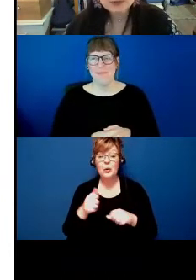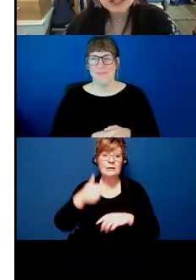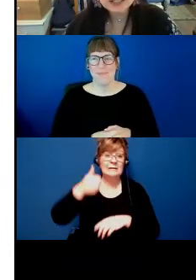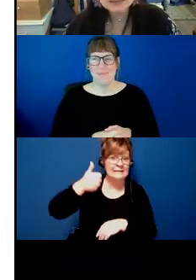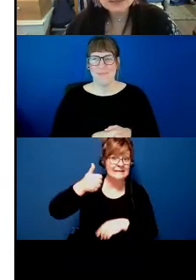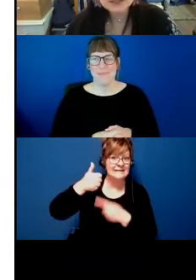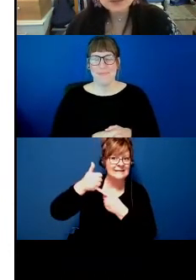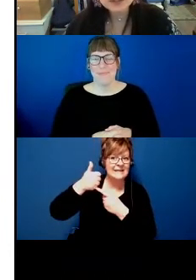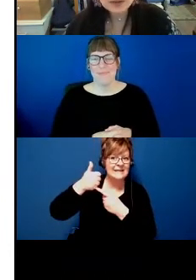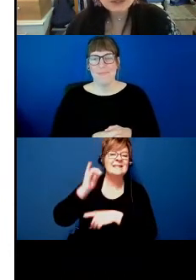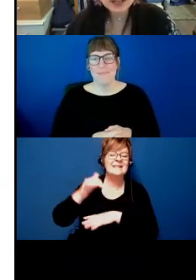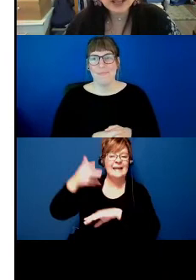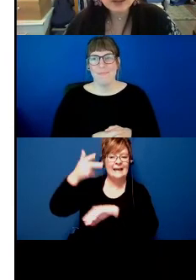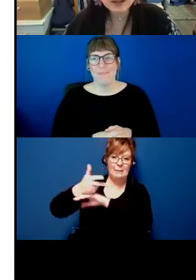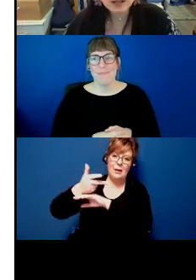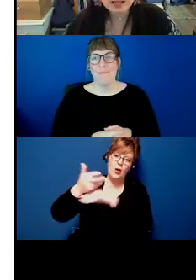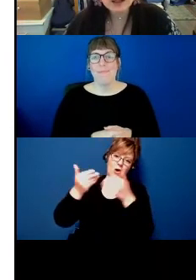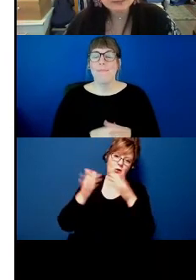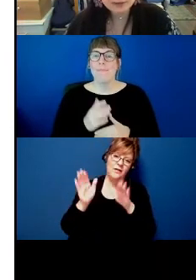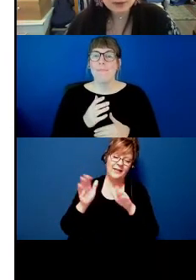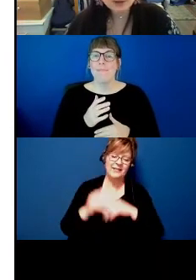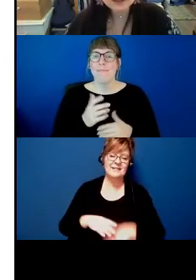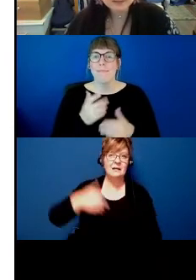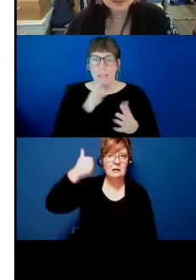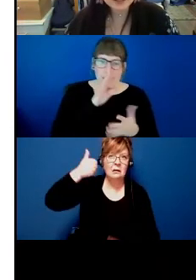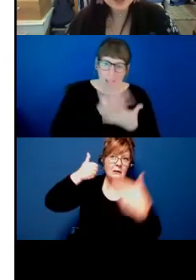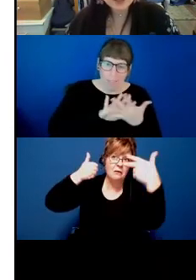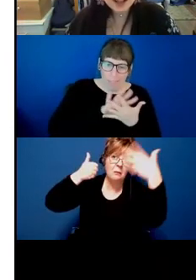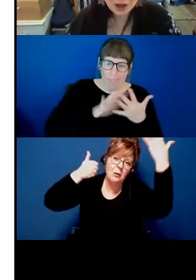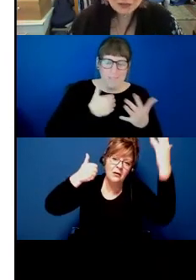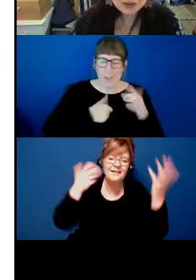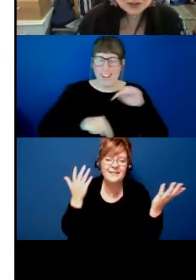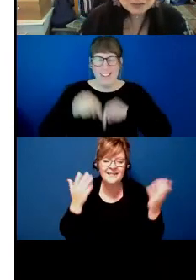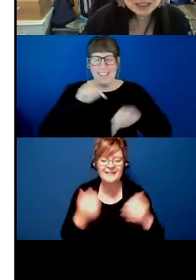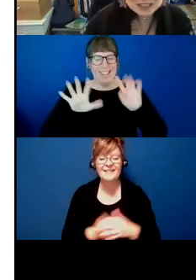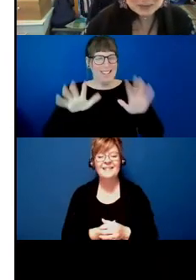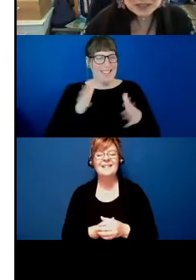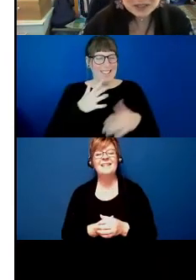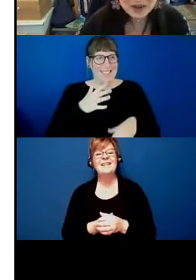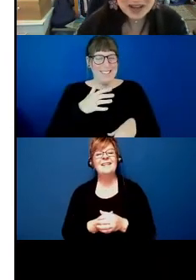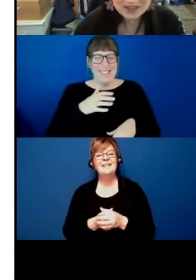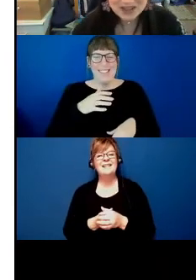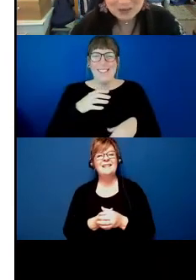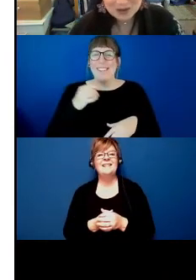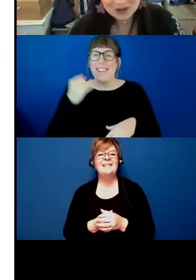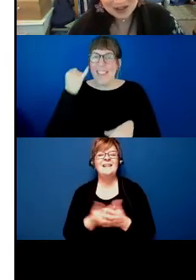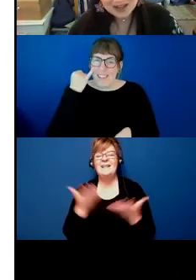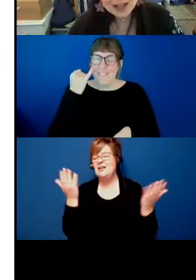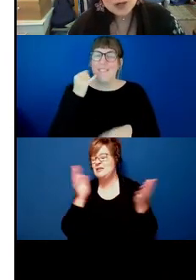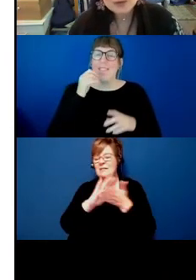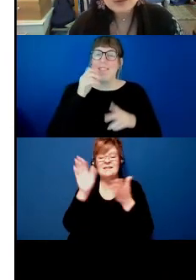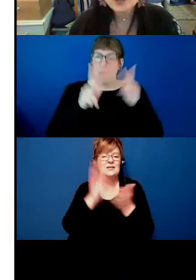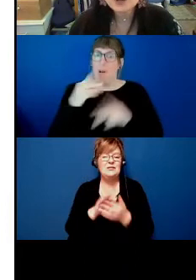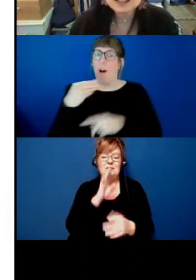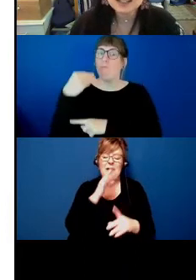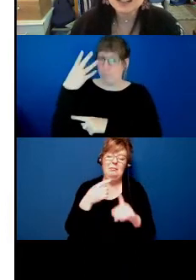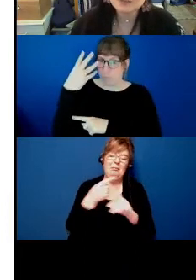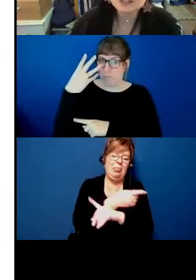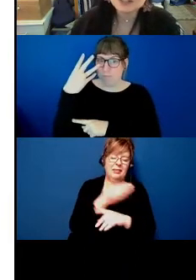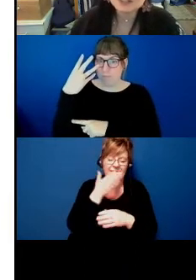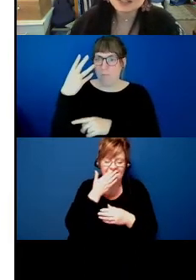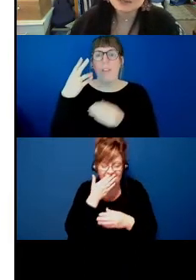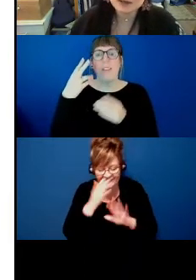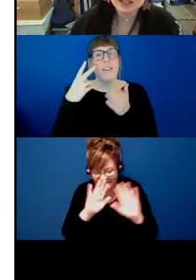For those participants who do have their now I'm all stumbly. For those participants who have their camera on, we may also